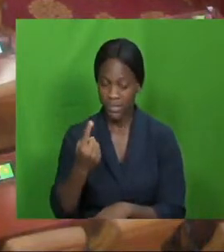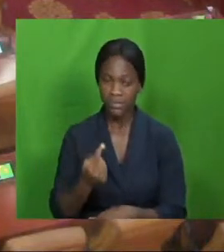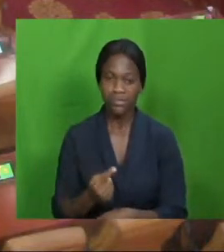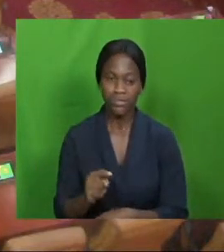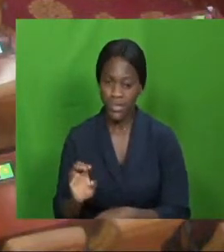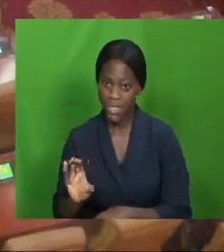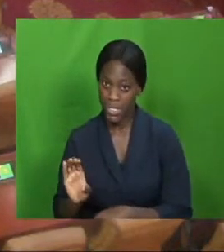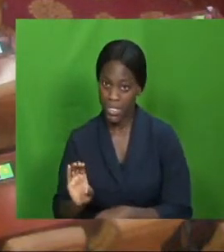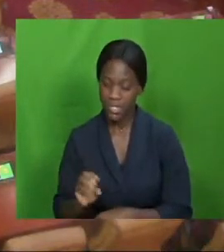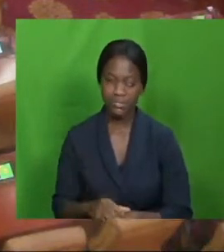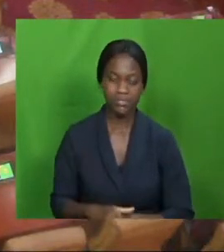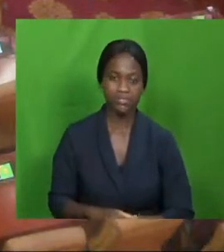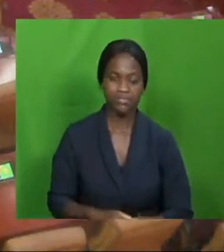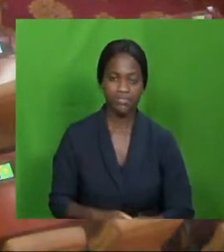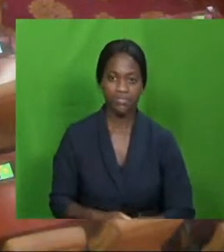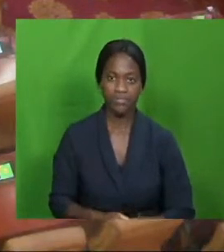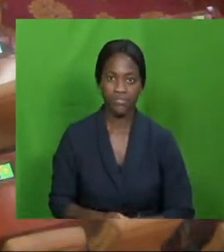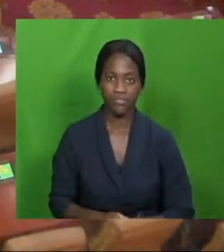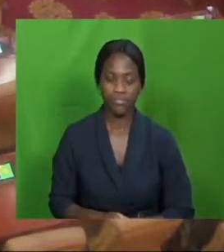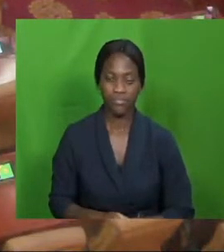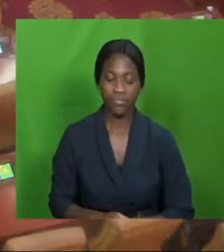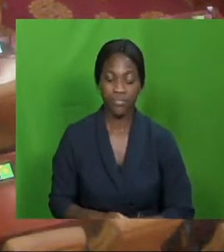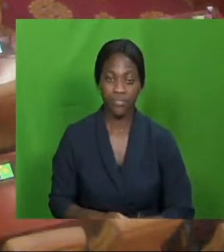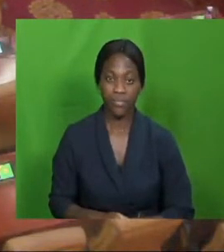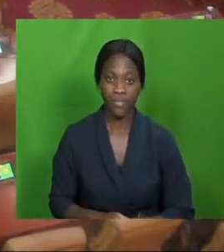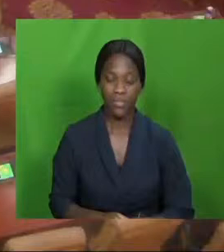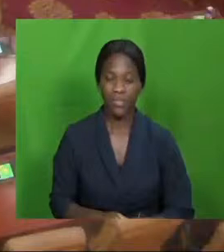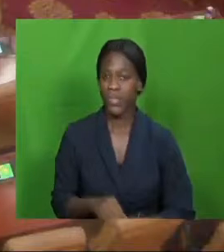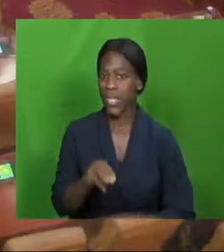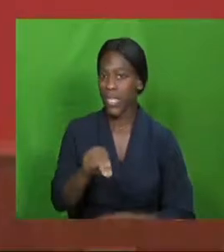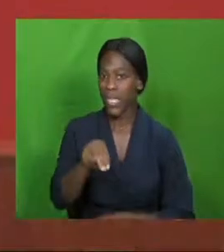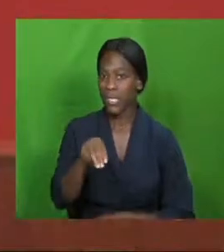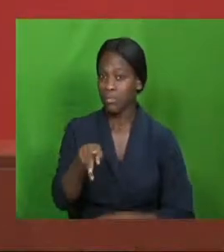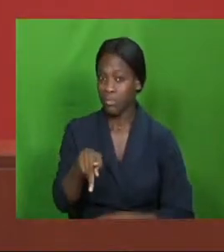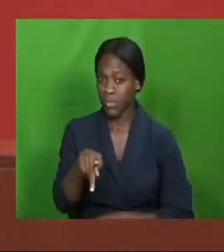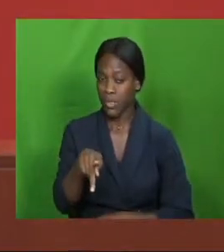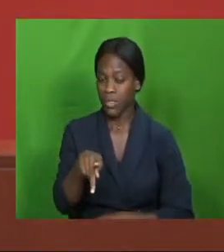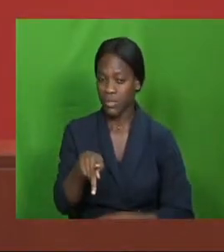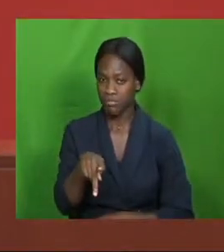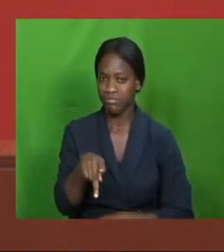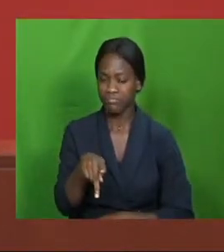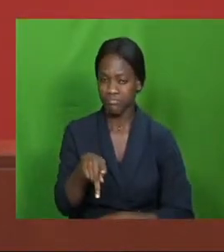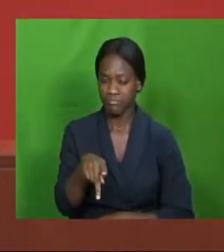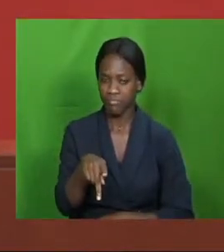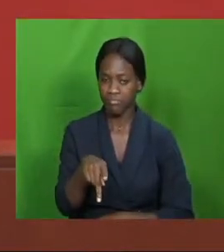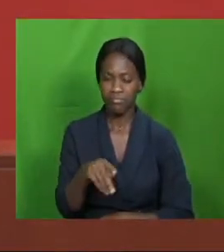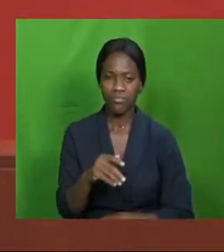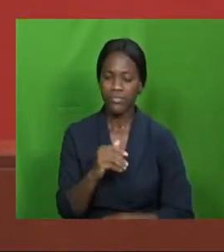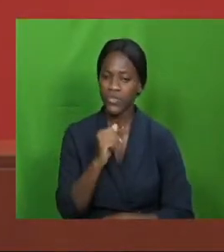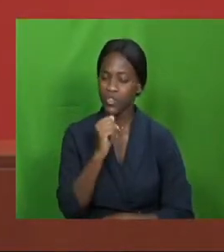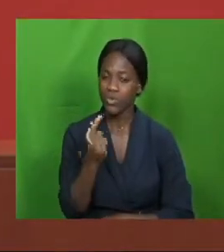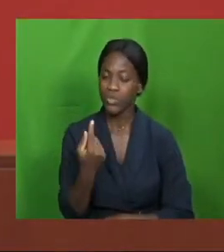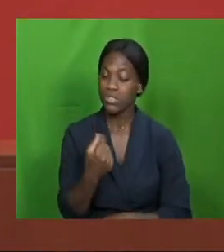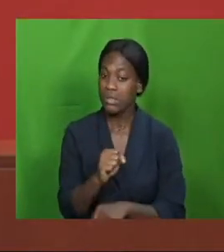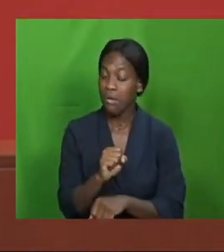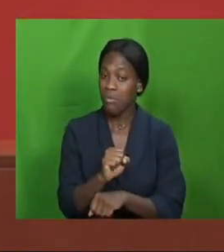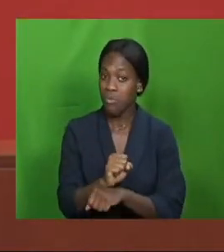97(1)(c). A member of Parliament shall vacate his seat in